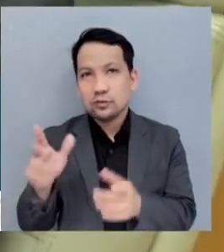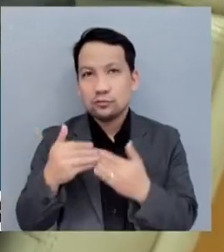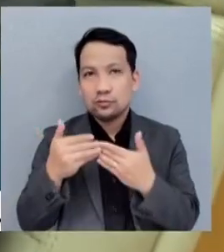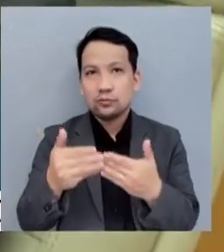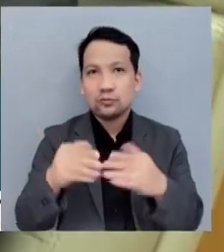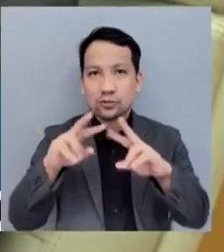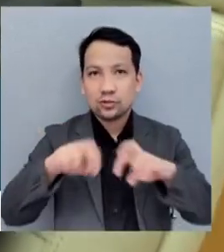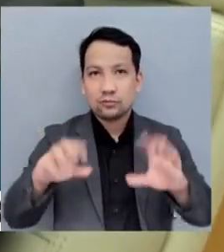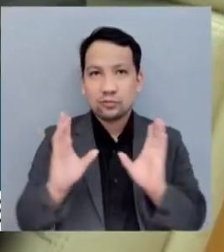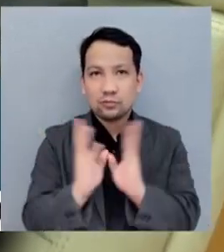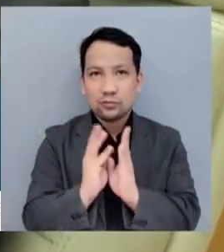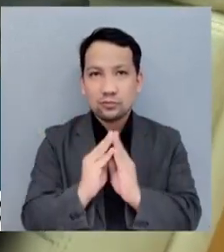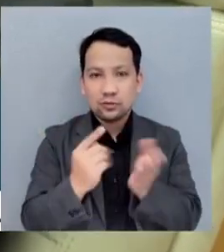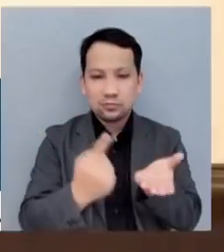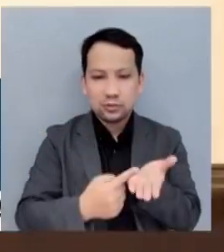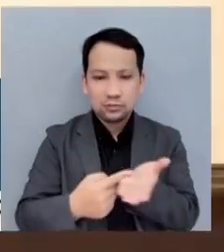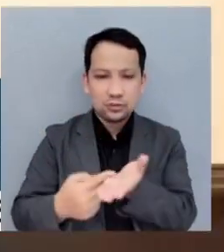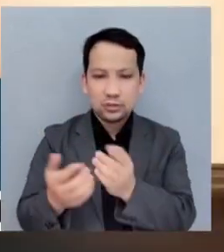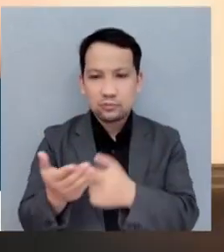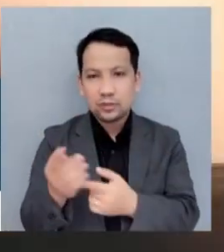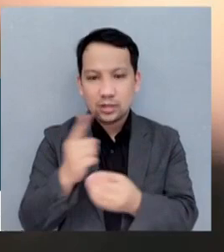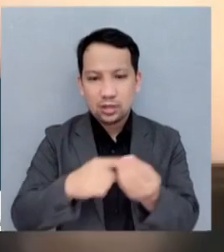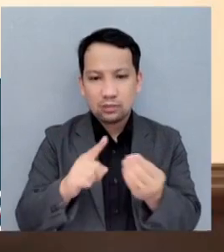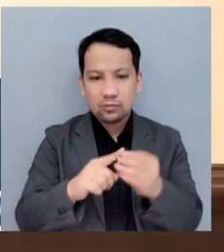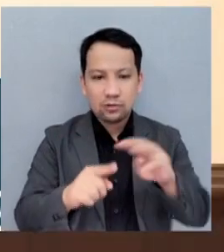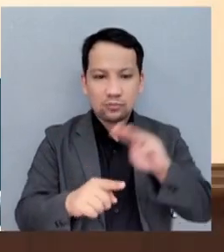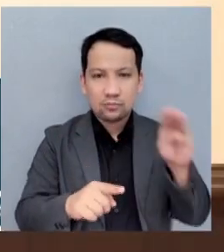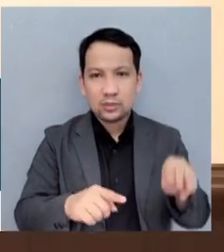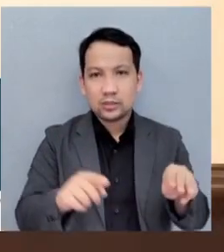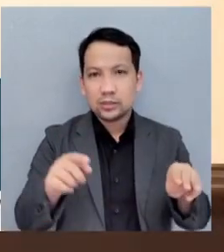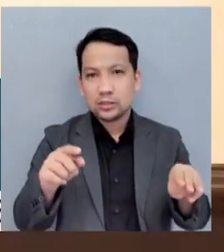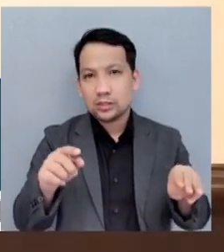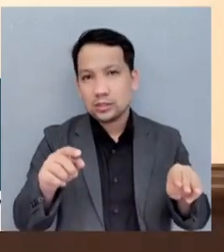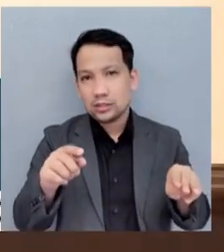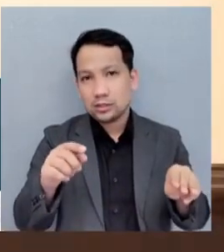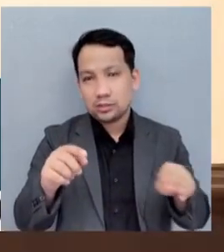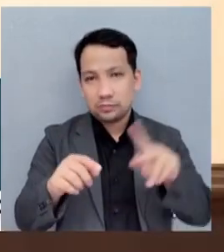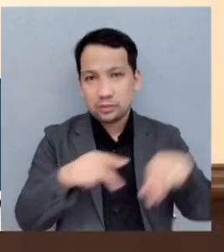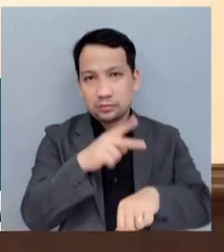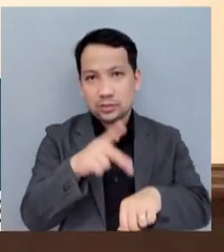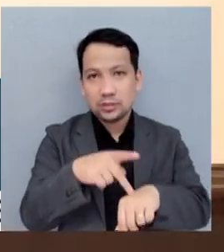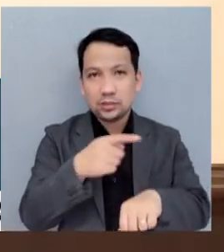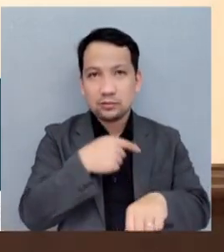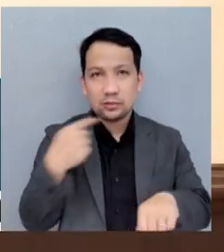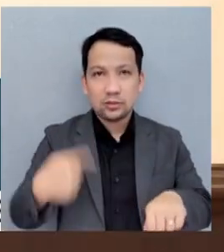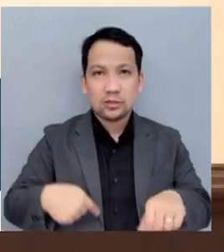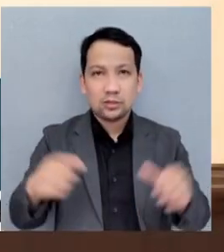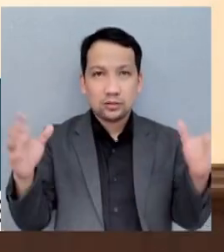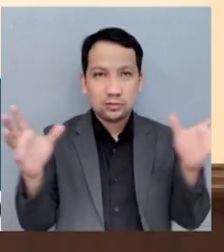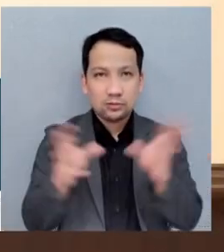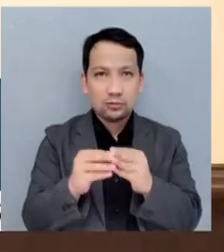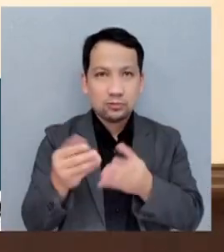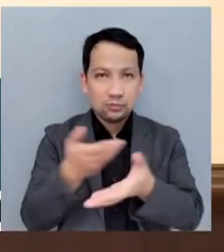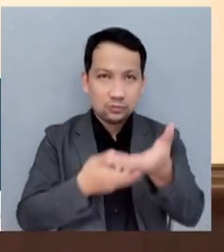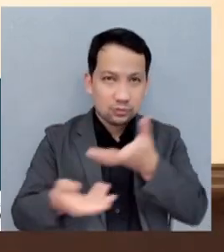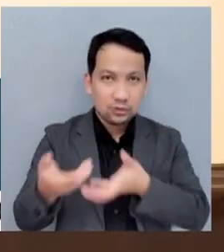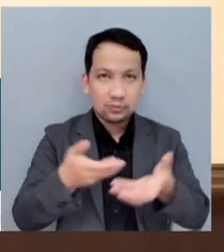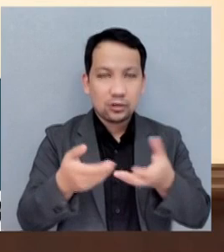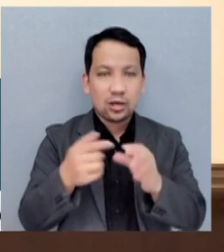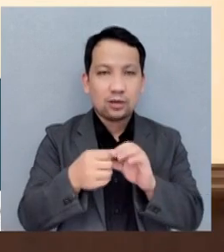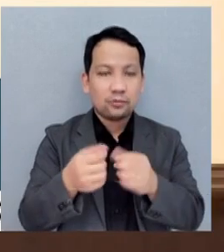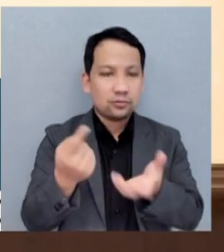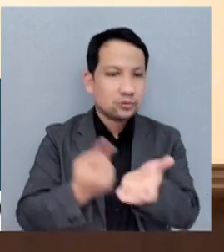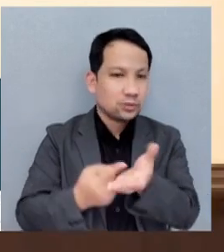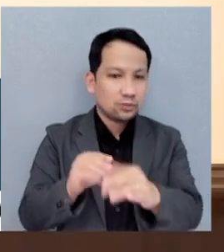of the series of high-level interactions between Manila and Beijing. The Chinese Foreign Minister is expected to exchange views on the bilateral